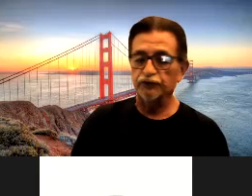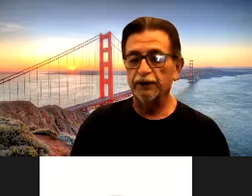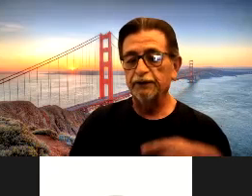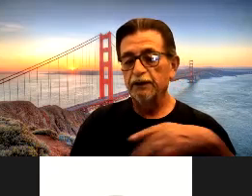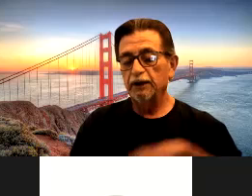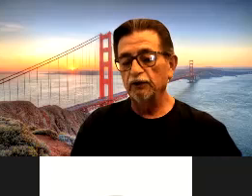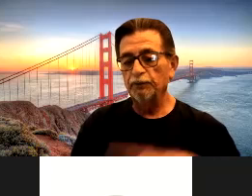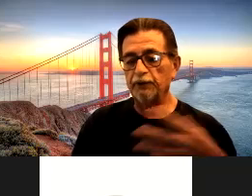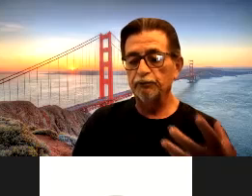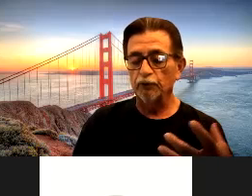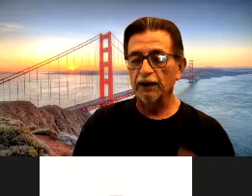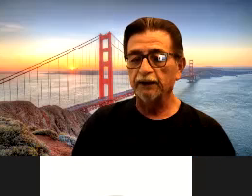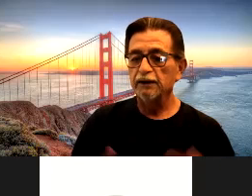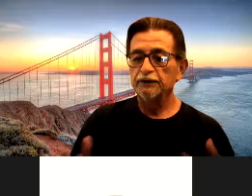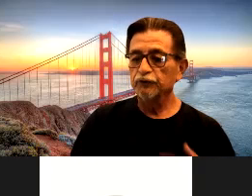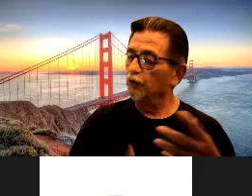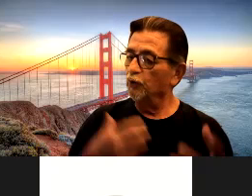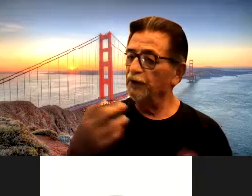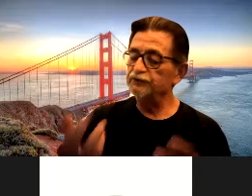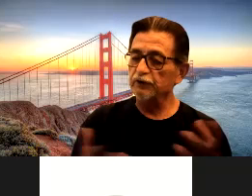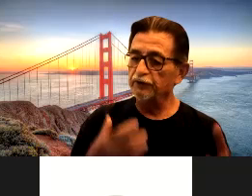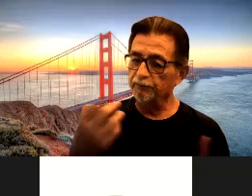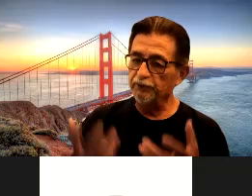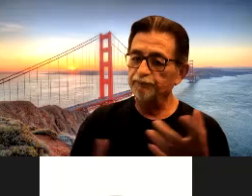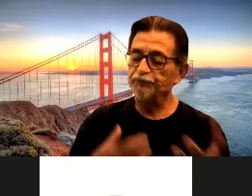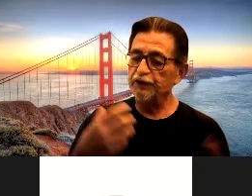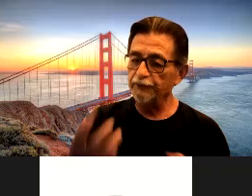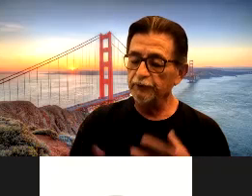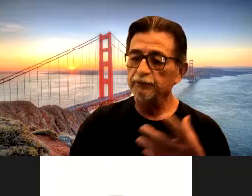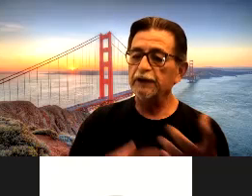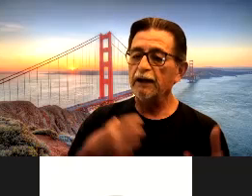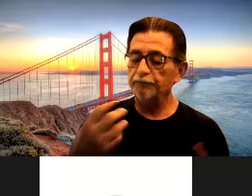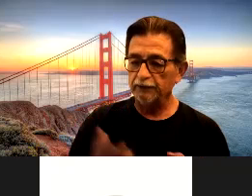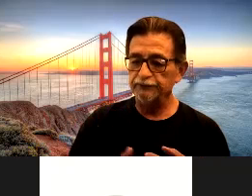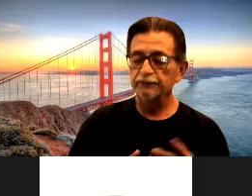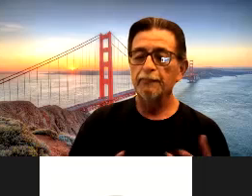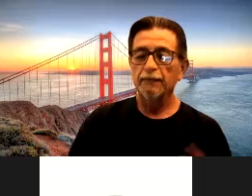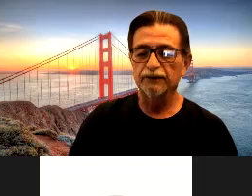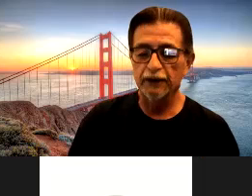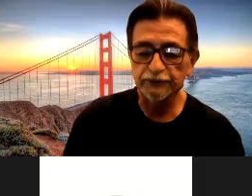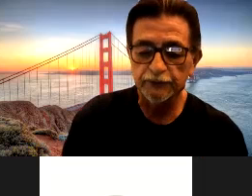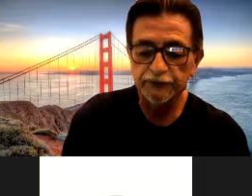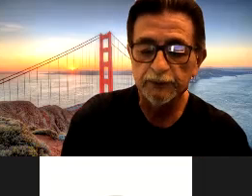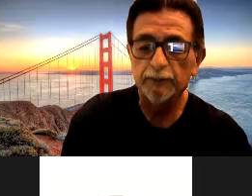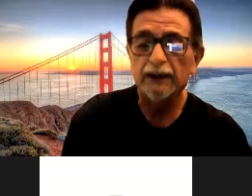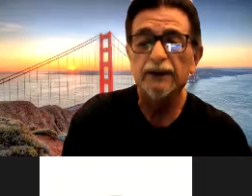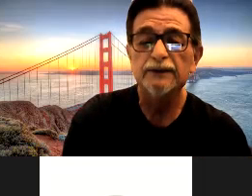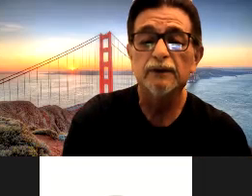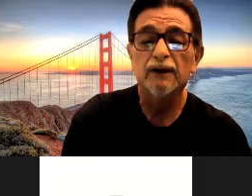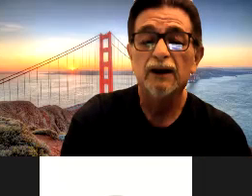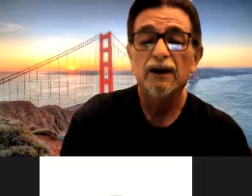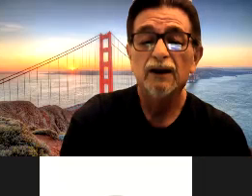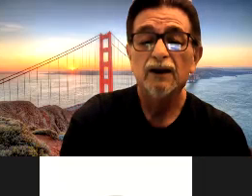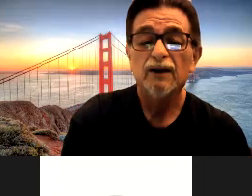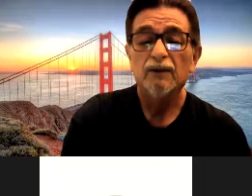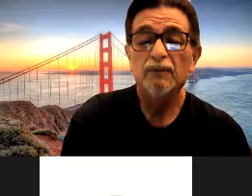and nitride, aluminum bromide. So you're already starting to put together compounds. Okay, so this would be magnesium